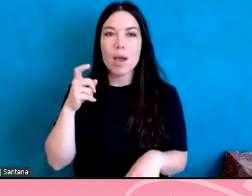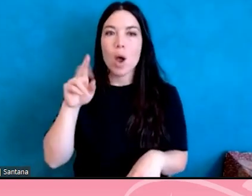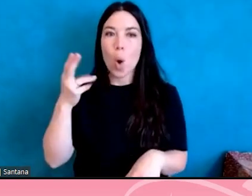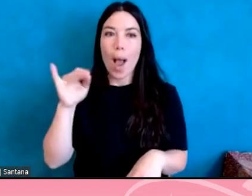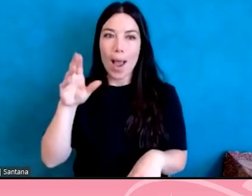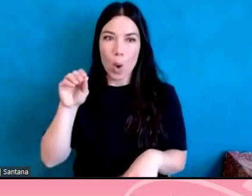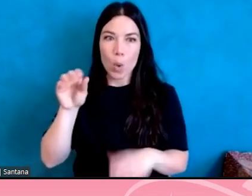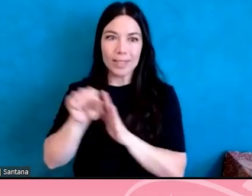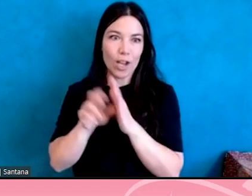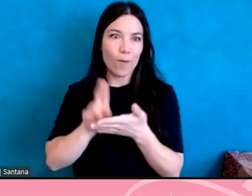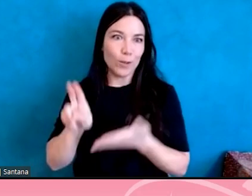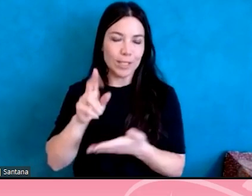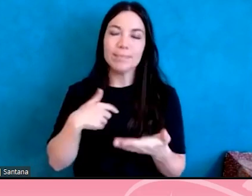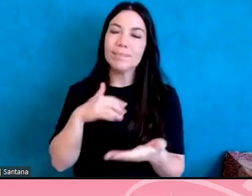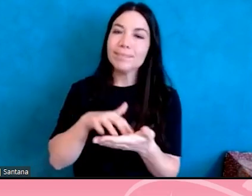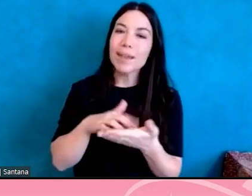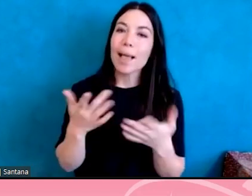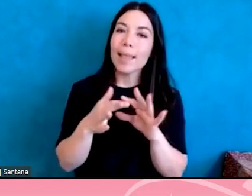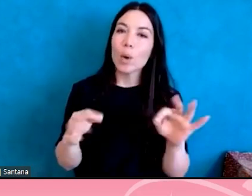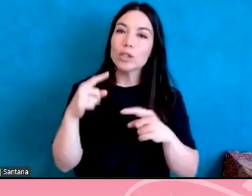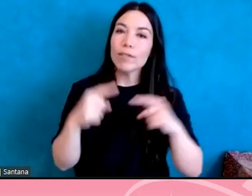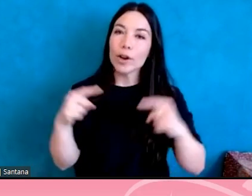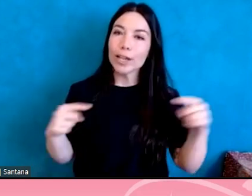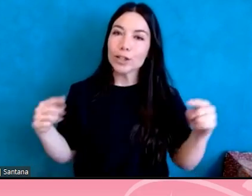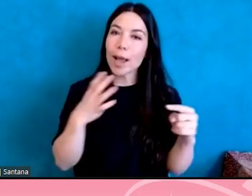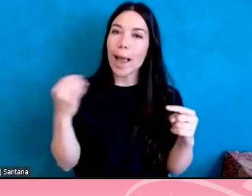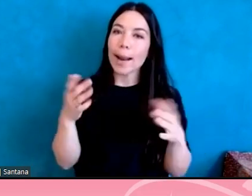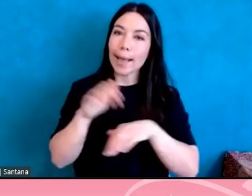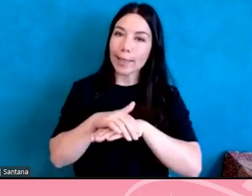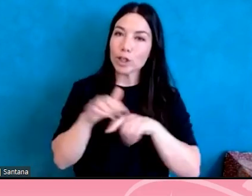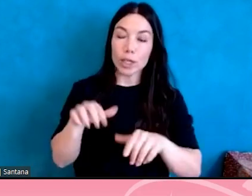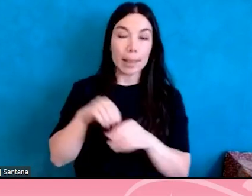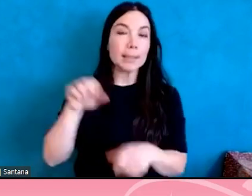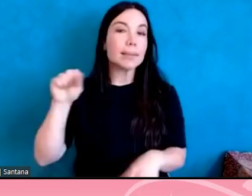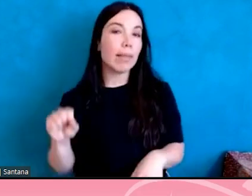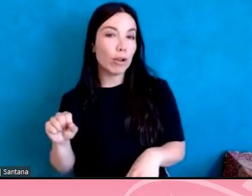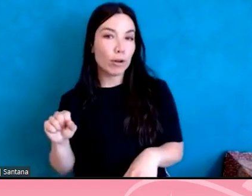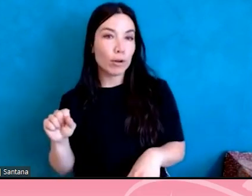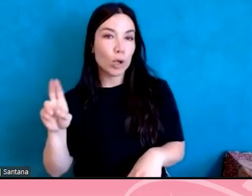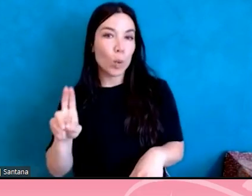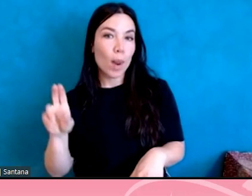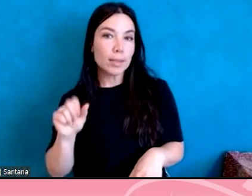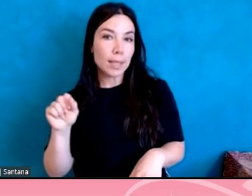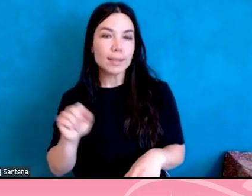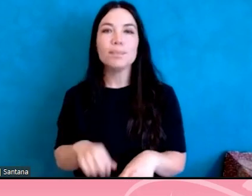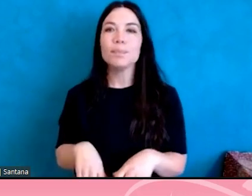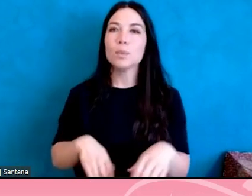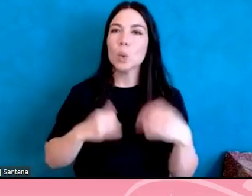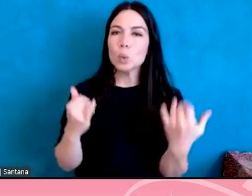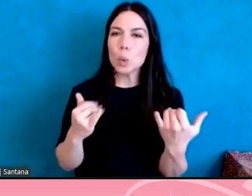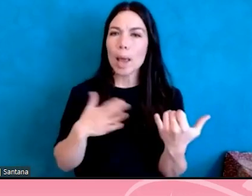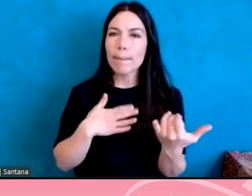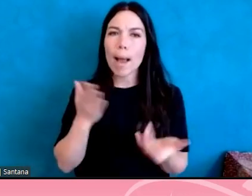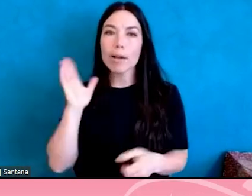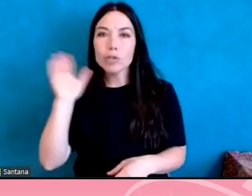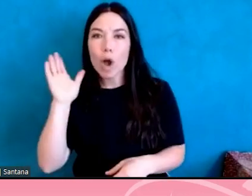language variation in English in the United States, in the Southern United States. And although my talk today is situated in